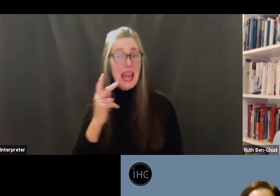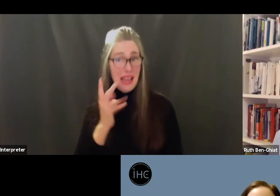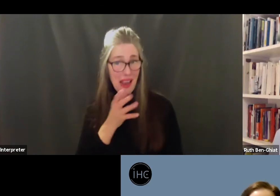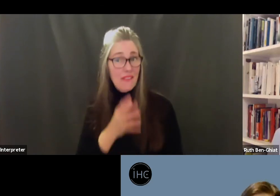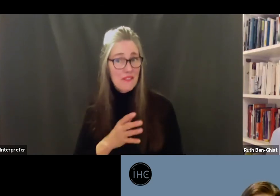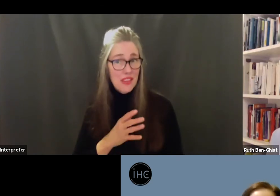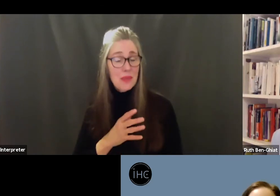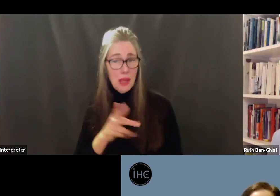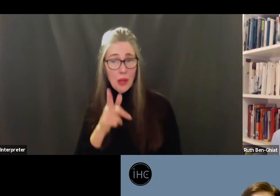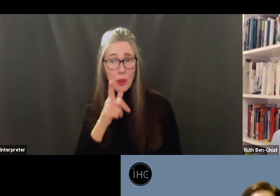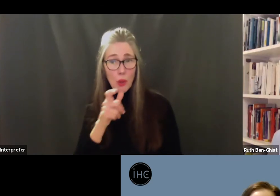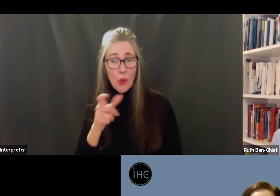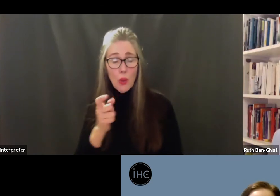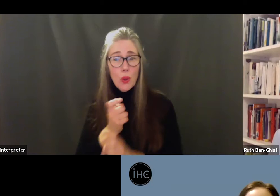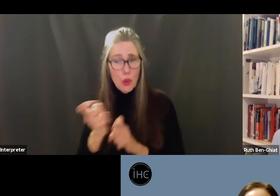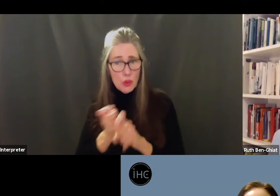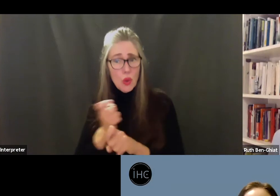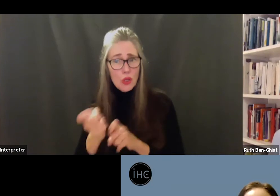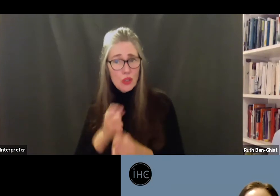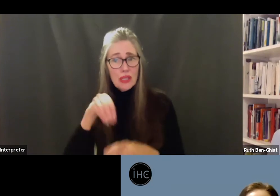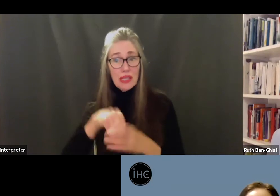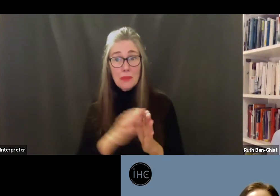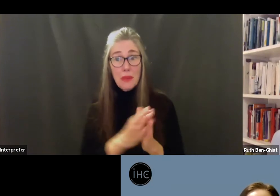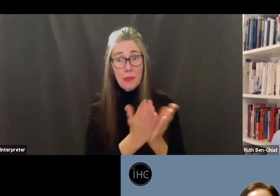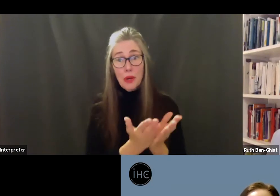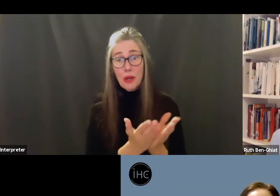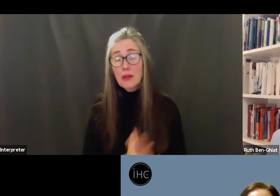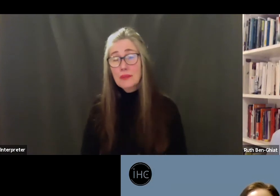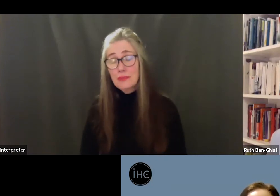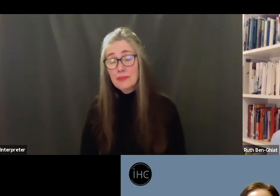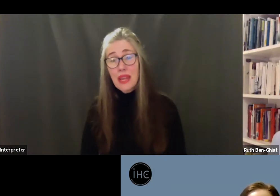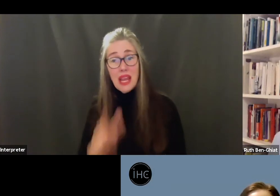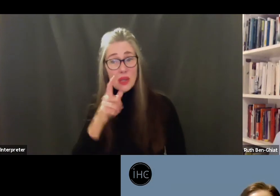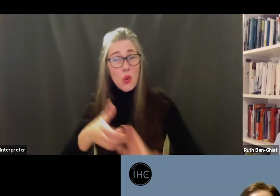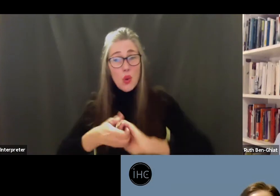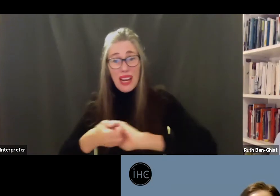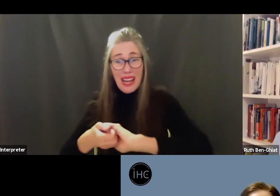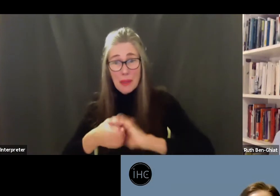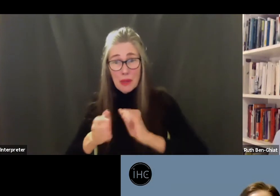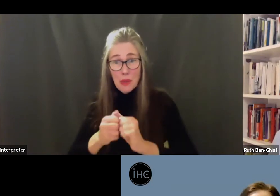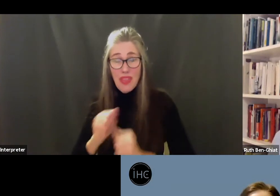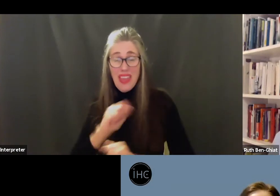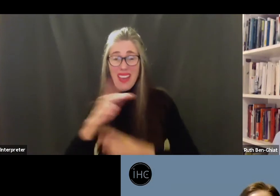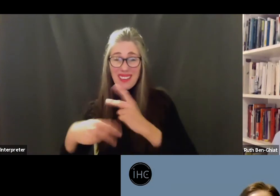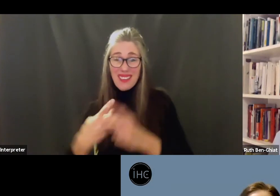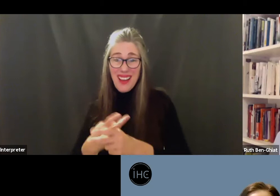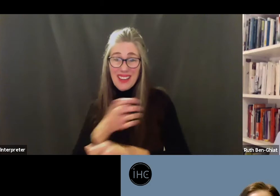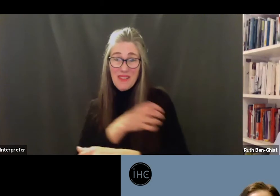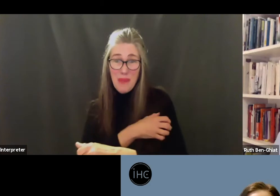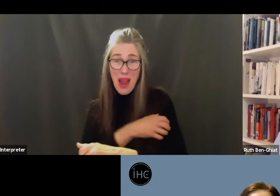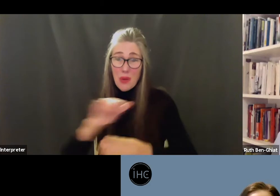other perpetrators and collaborators in my book. So in a way, it's a configuration of power, and